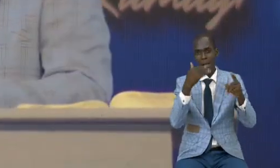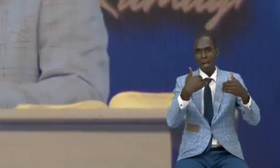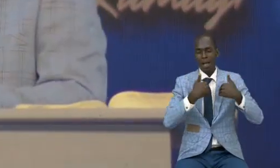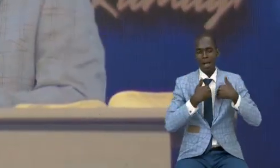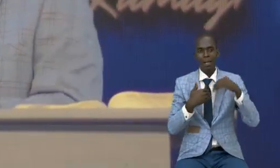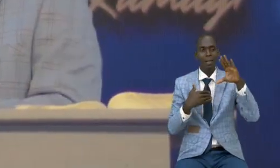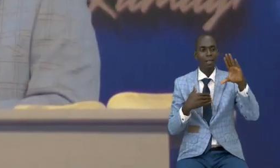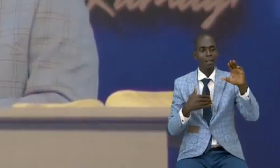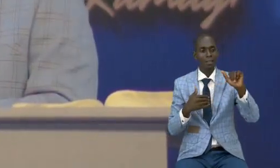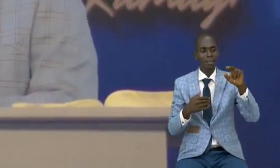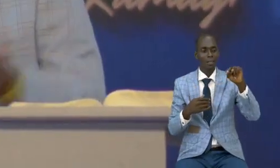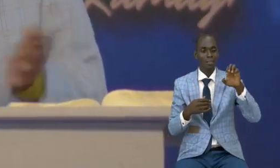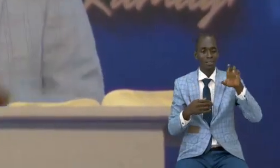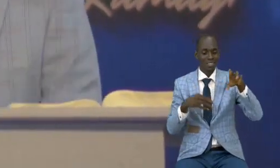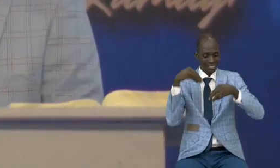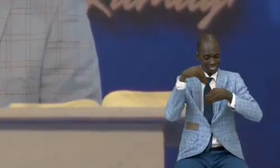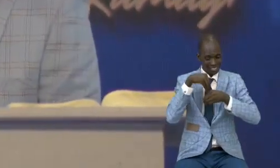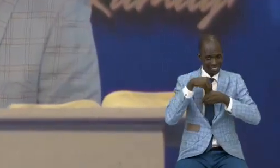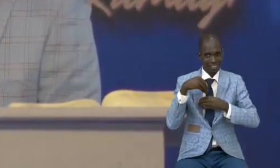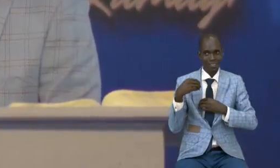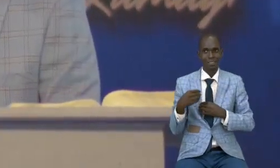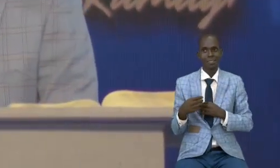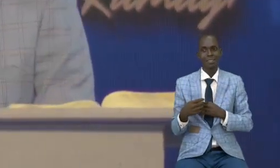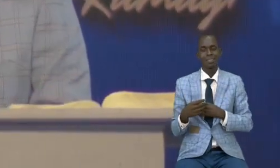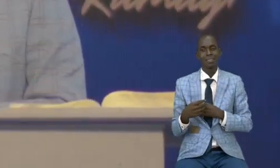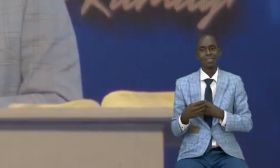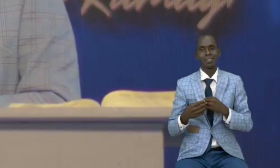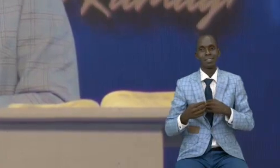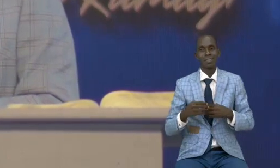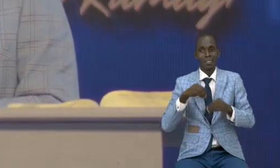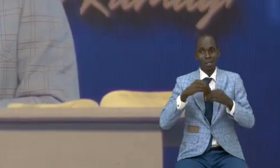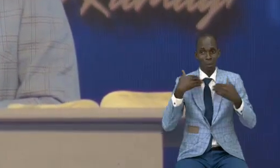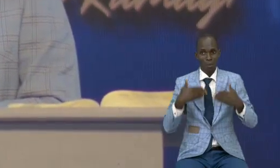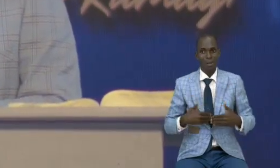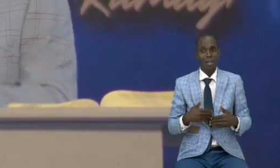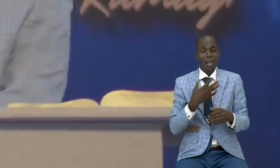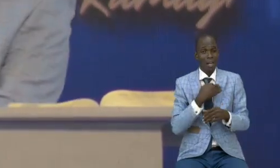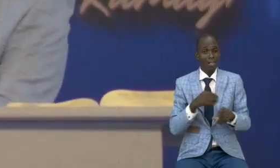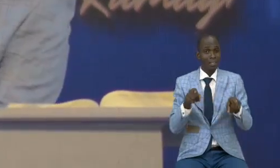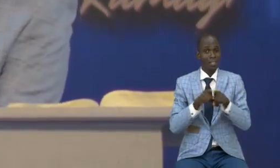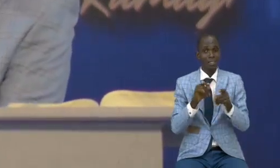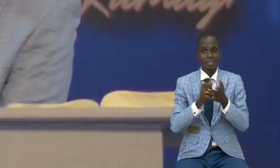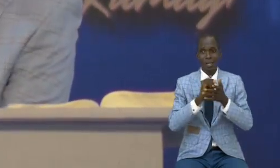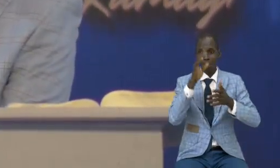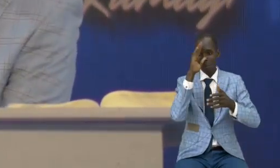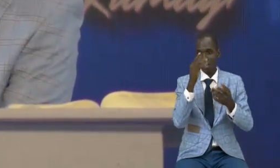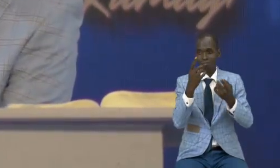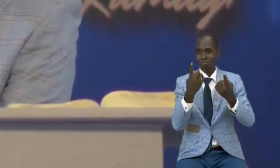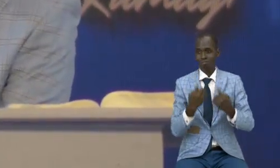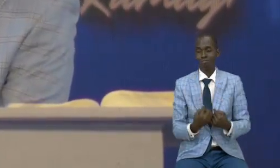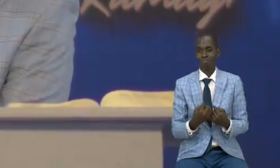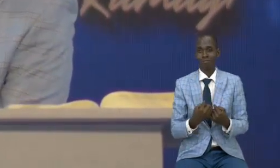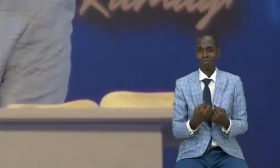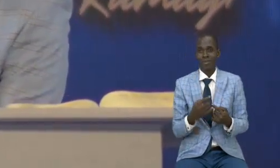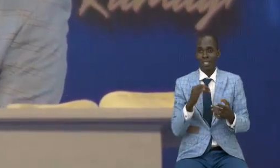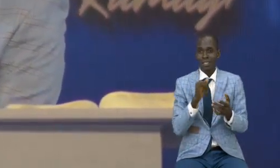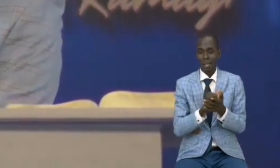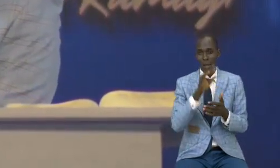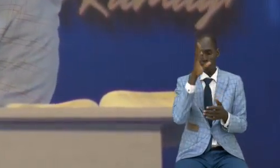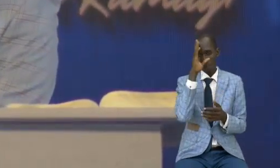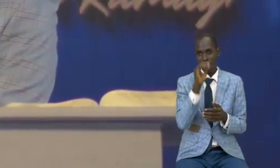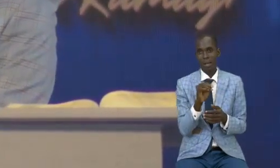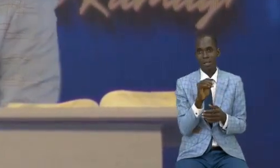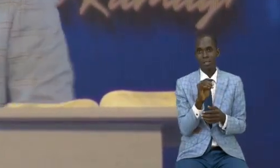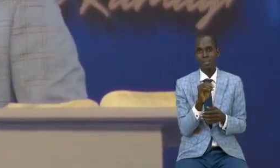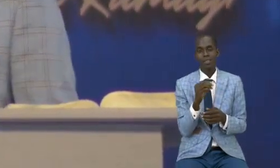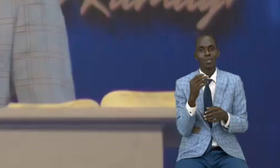cancer internally. And then as he came, he streamed the